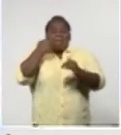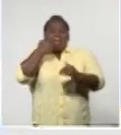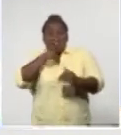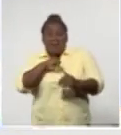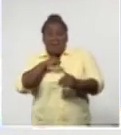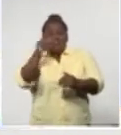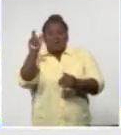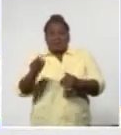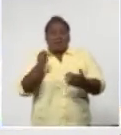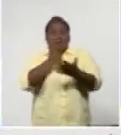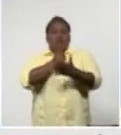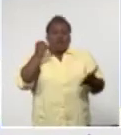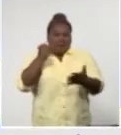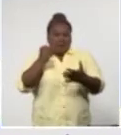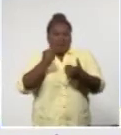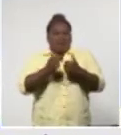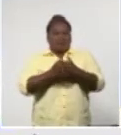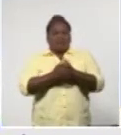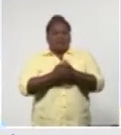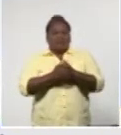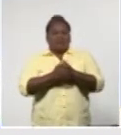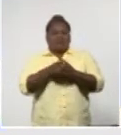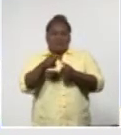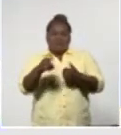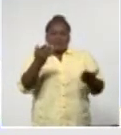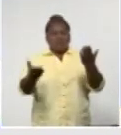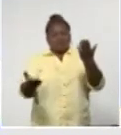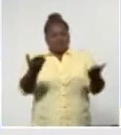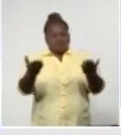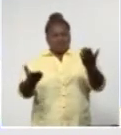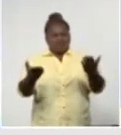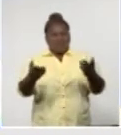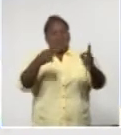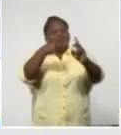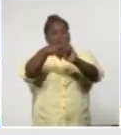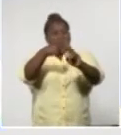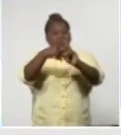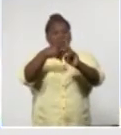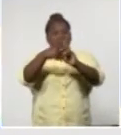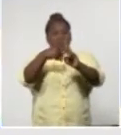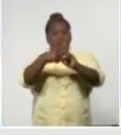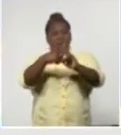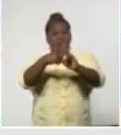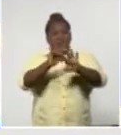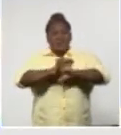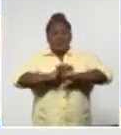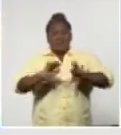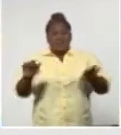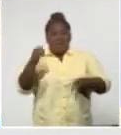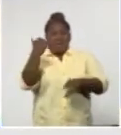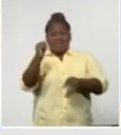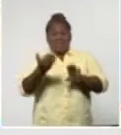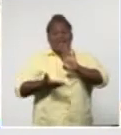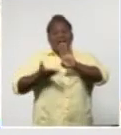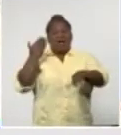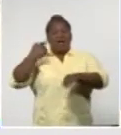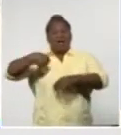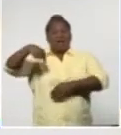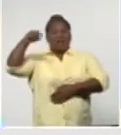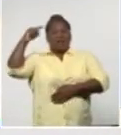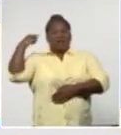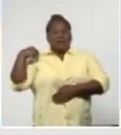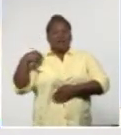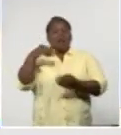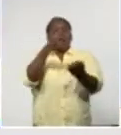Notice how it practically triples the number of positive cases, and this is a very positive result.